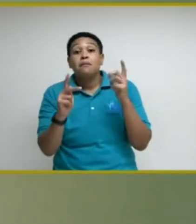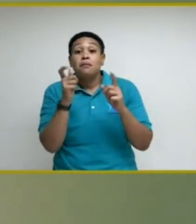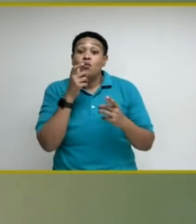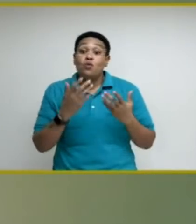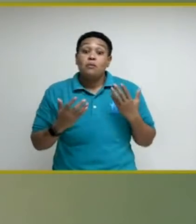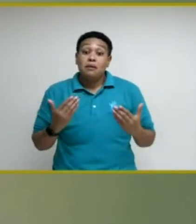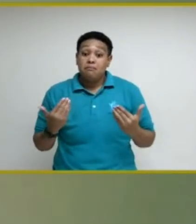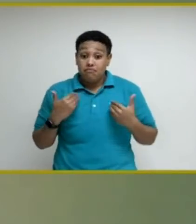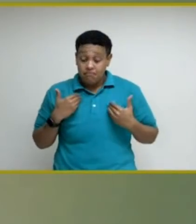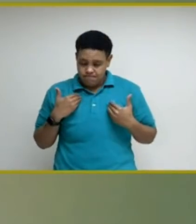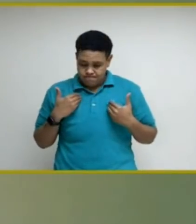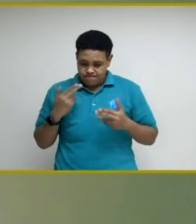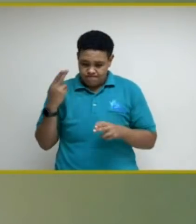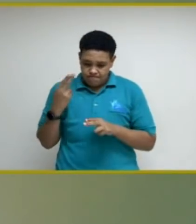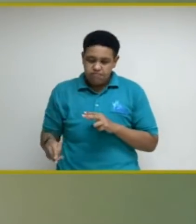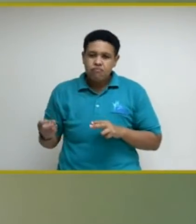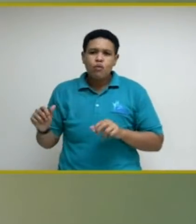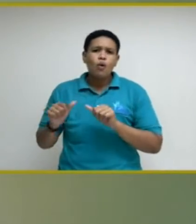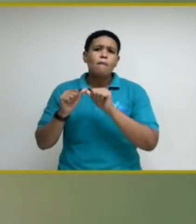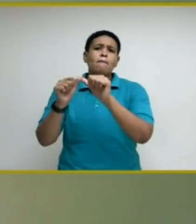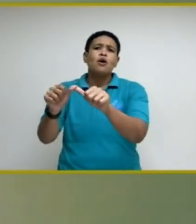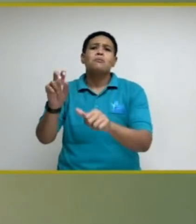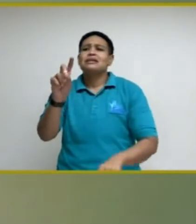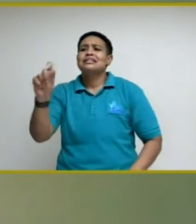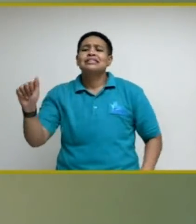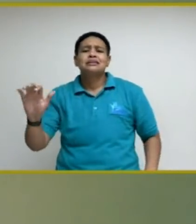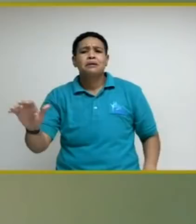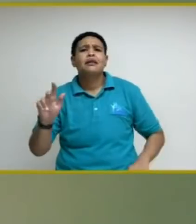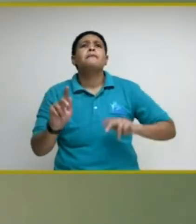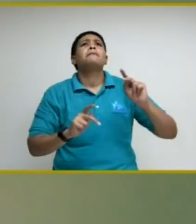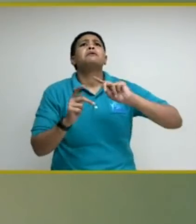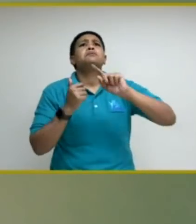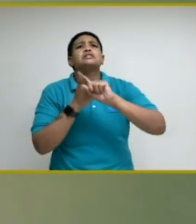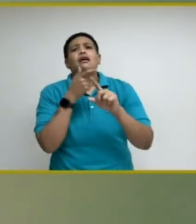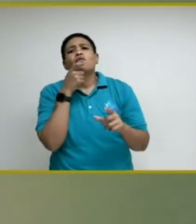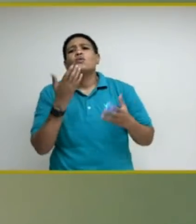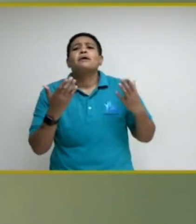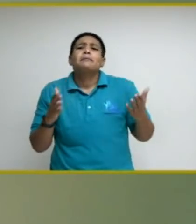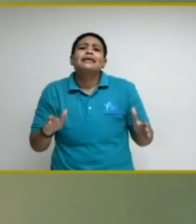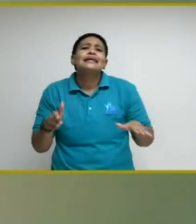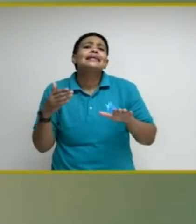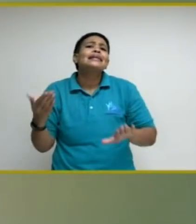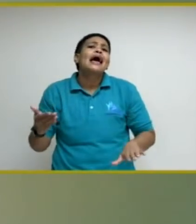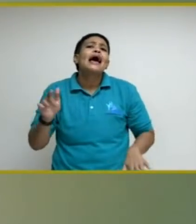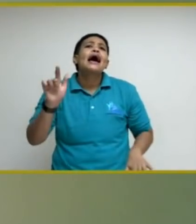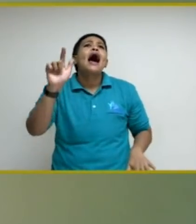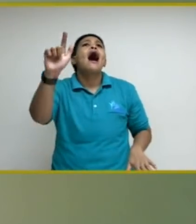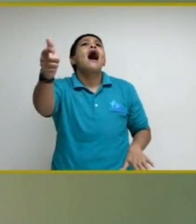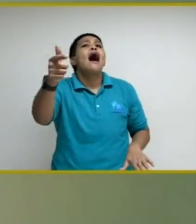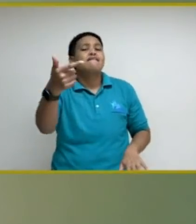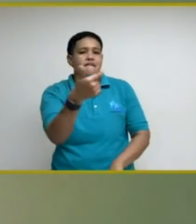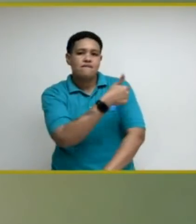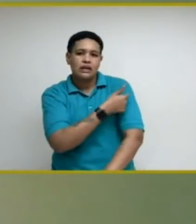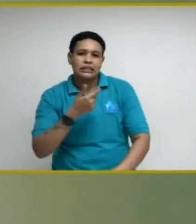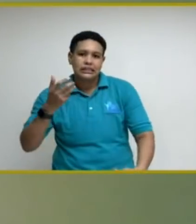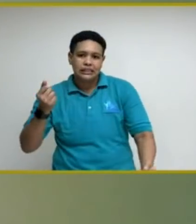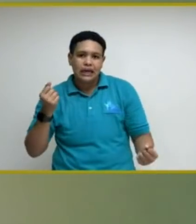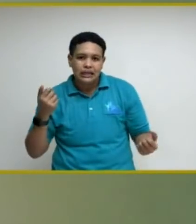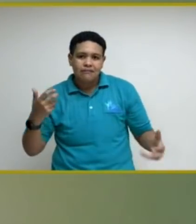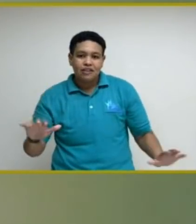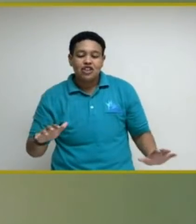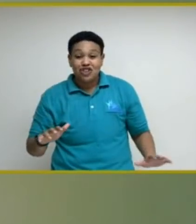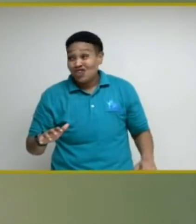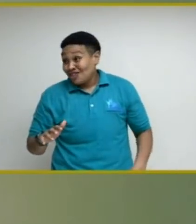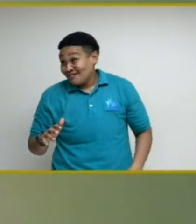had temporary or permanent disability, persons who may have died after being vaccinated. If